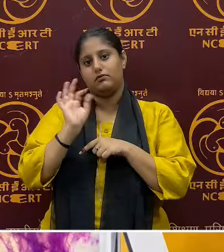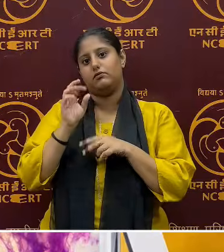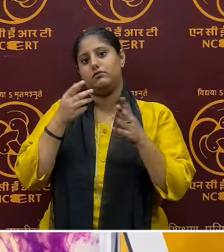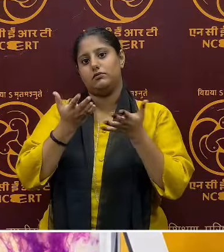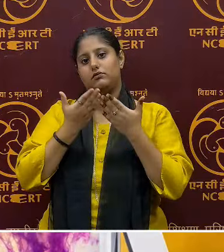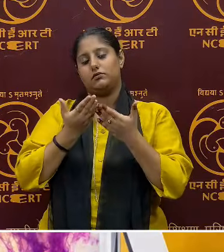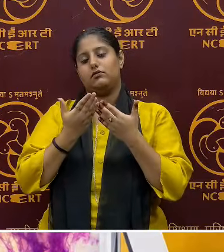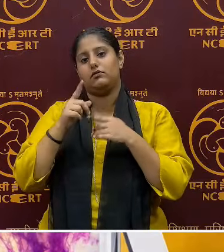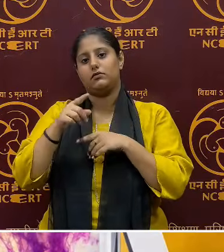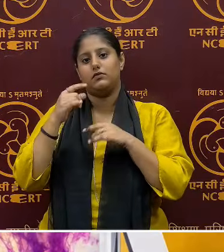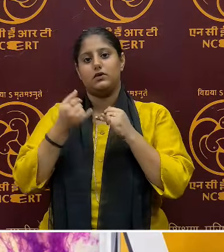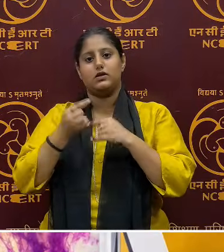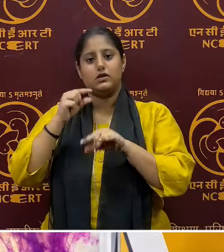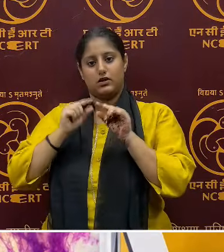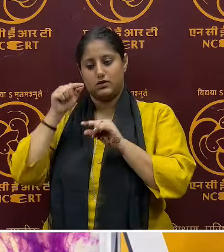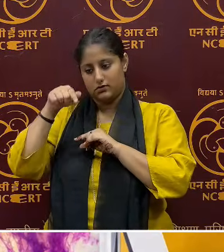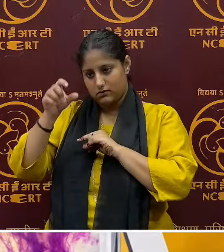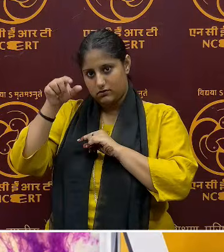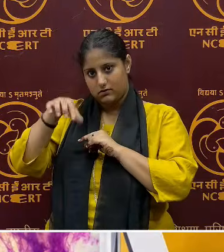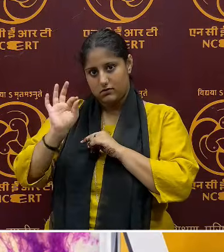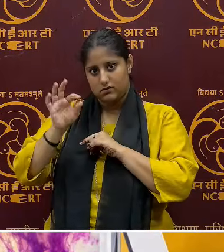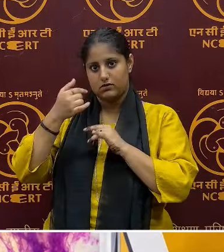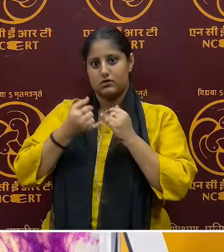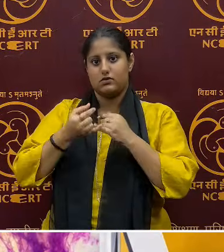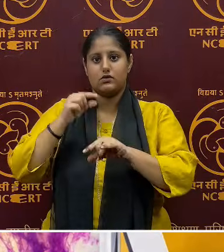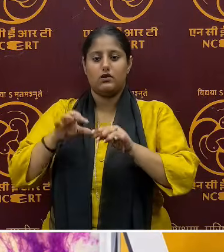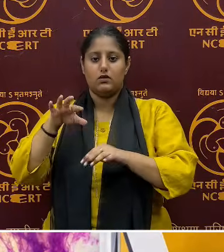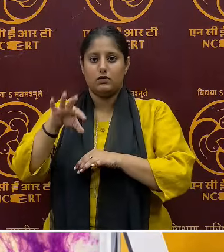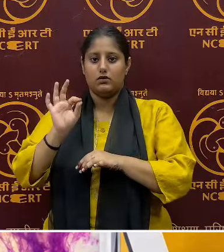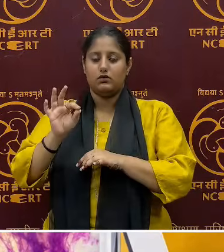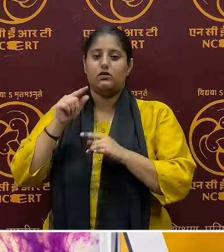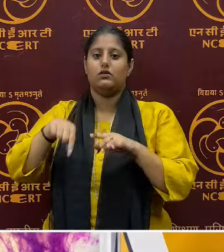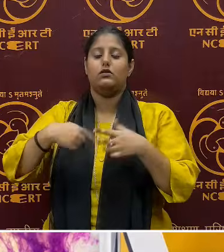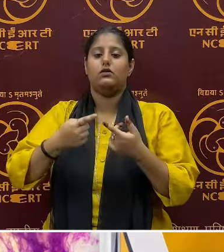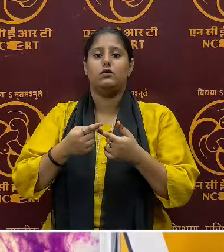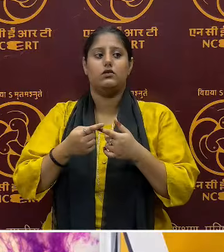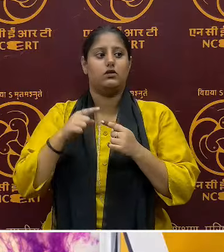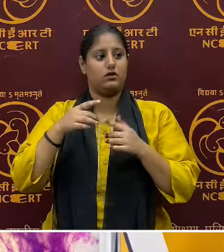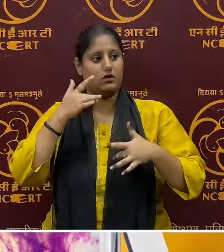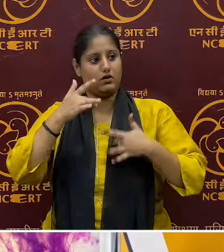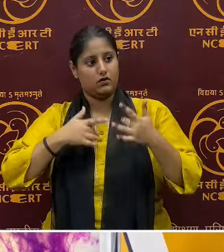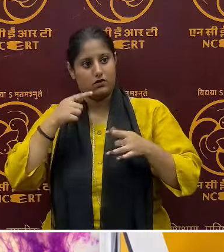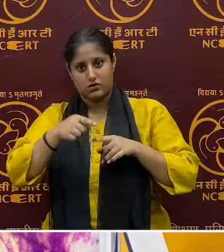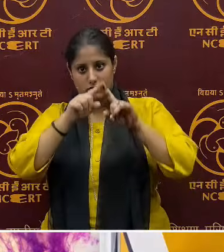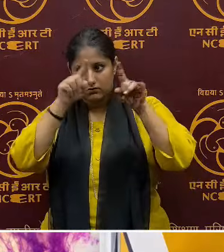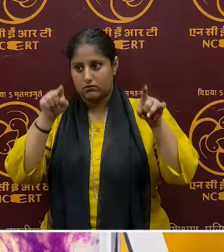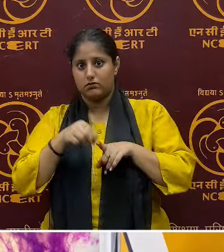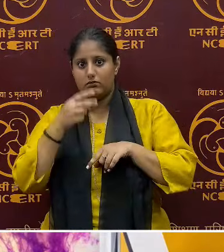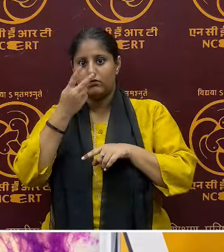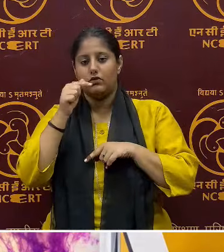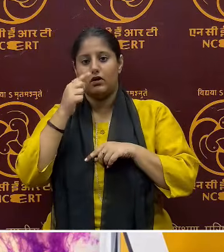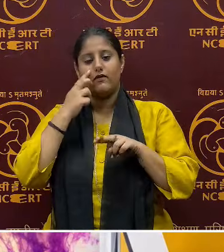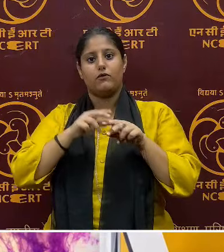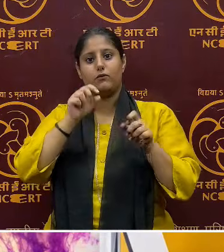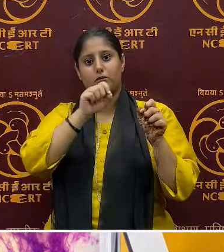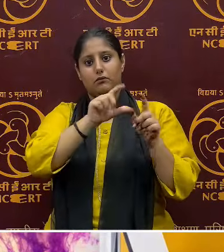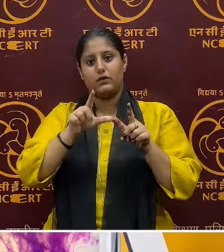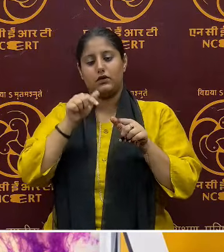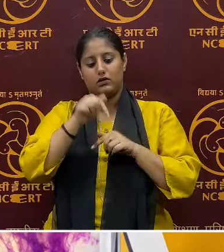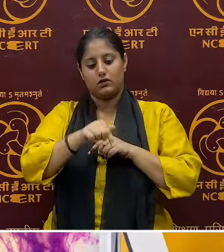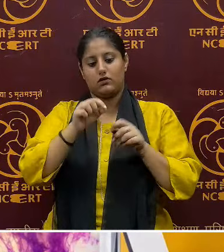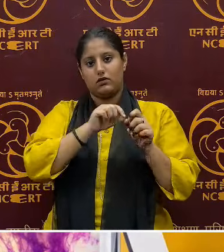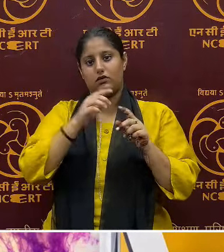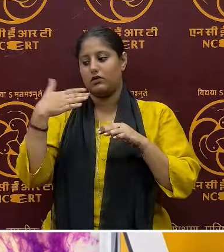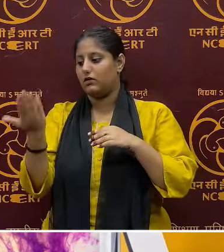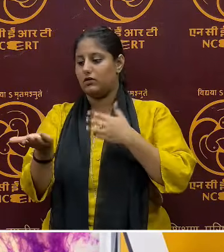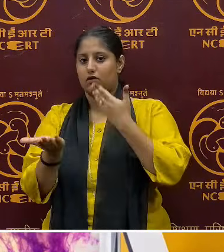is science. So you can see that the class 7 textbook Curiosity is there. When you click on this, you will see on the